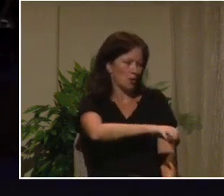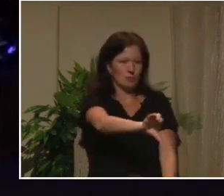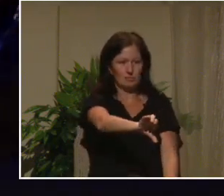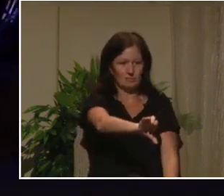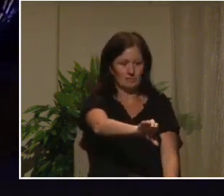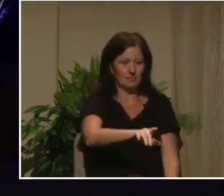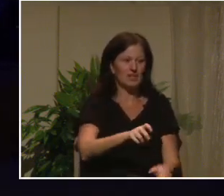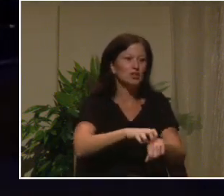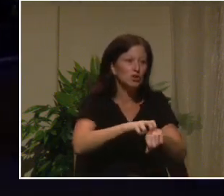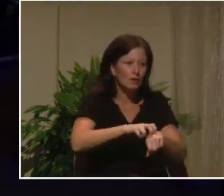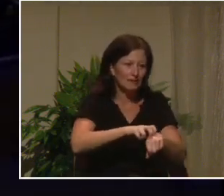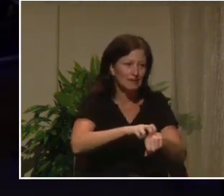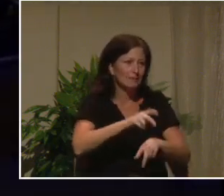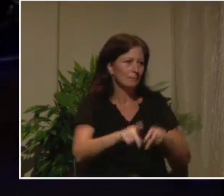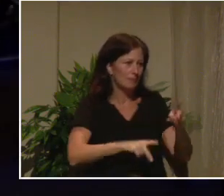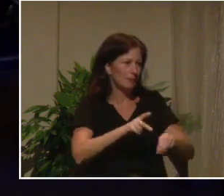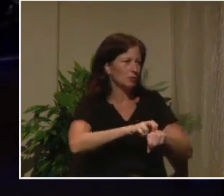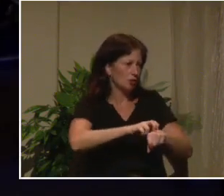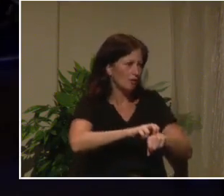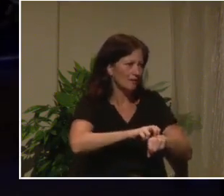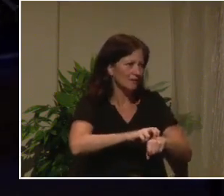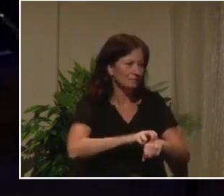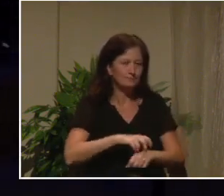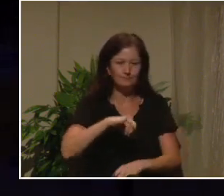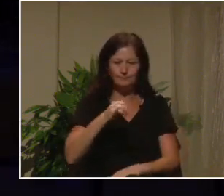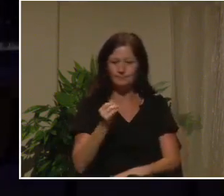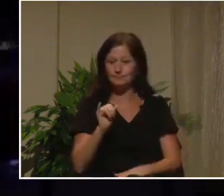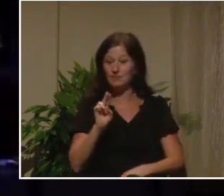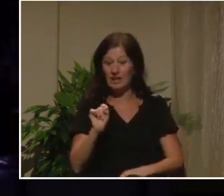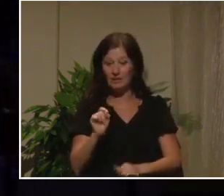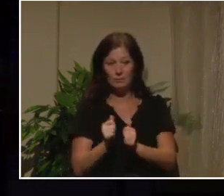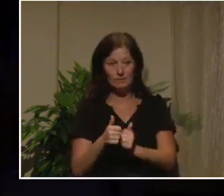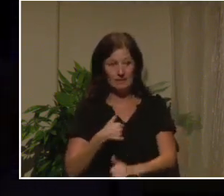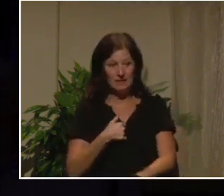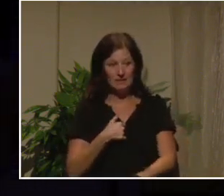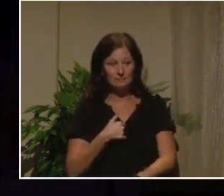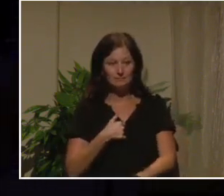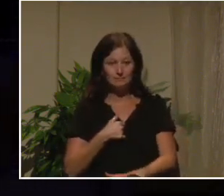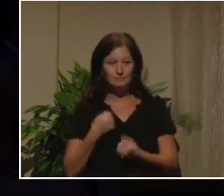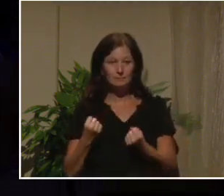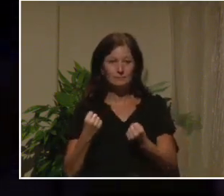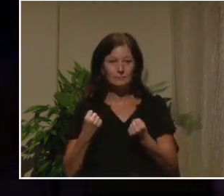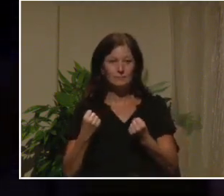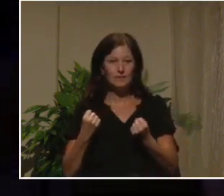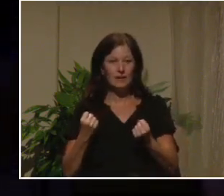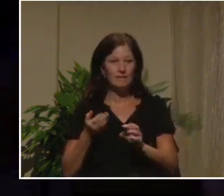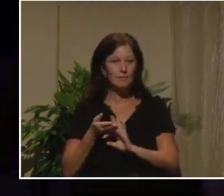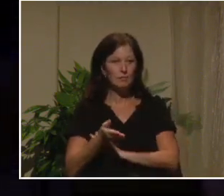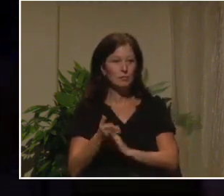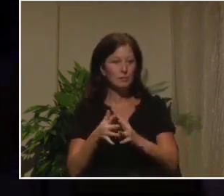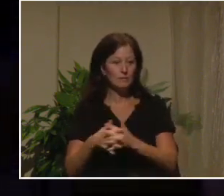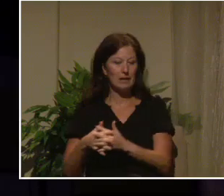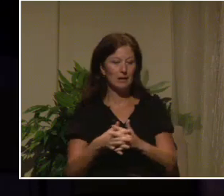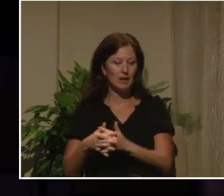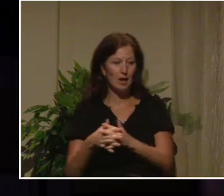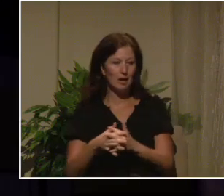And it's a nervous time. You know, Janet and I went through the United States, and they're a little bit nervous about an upcoming election.